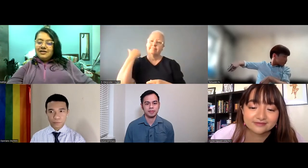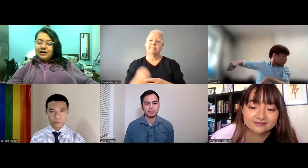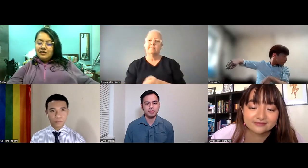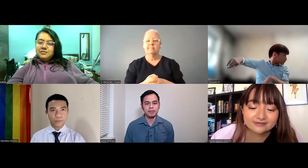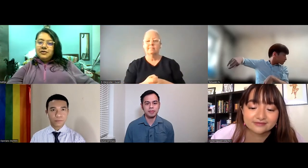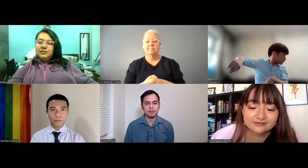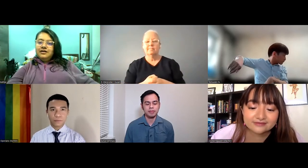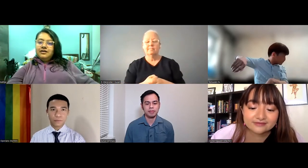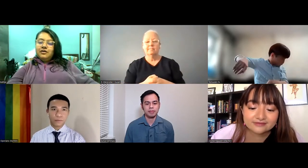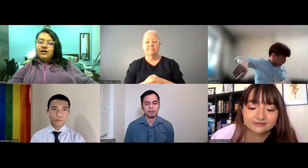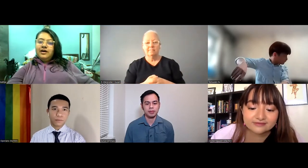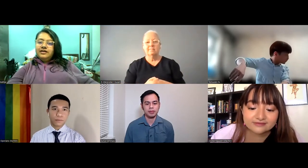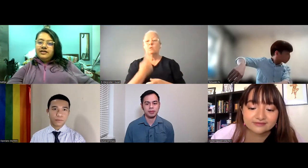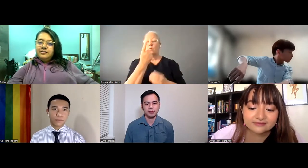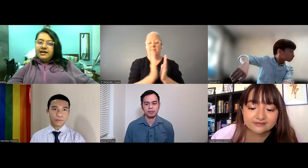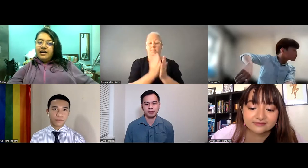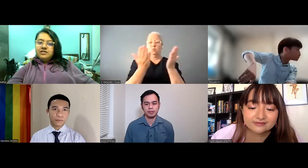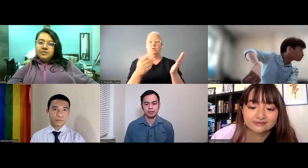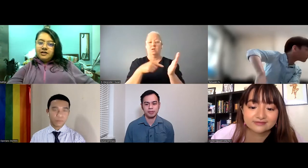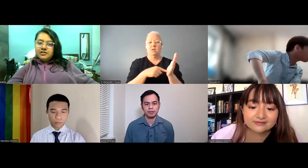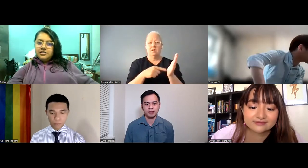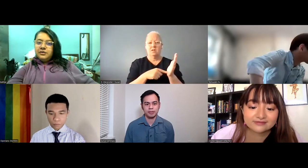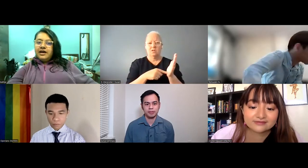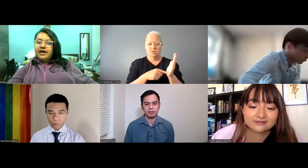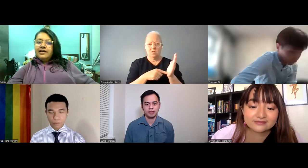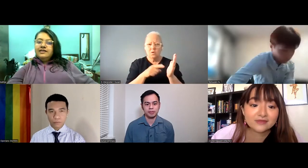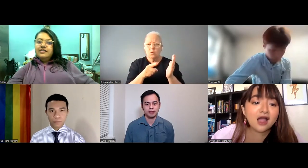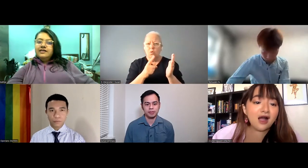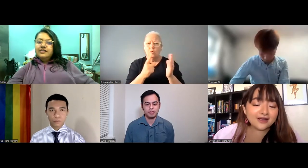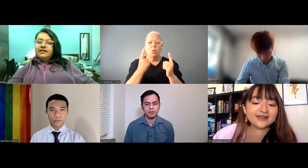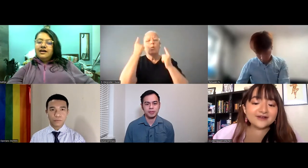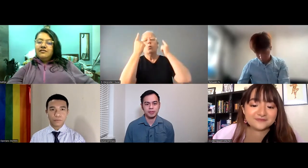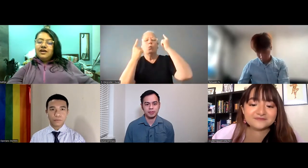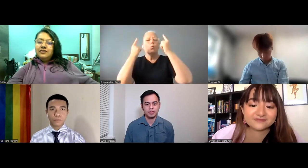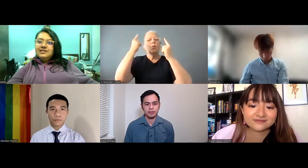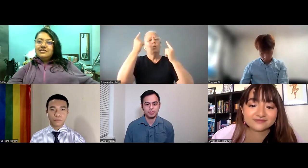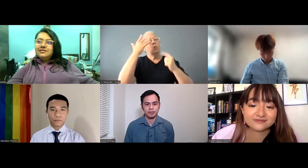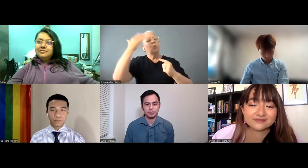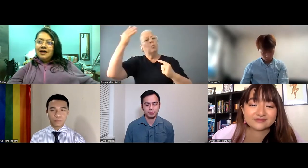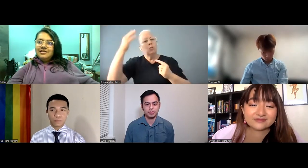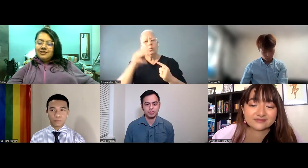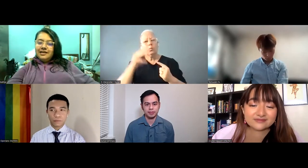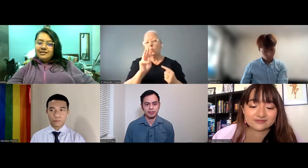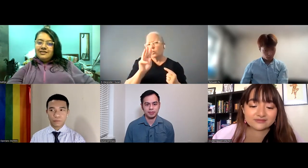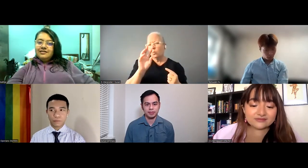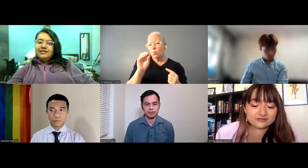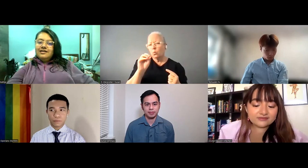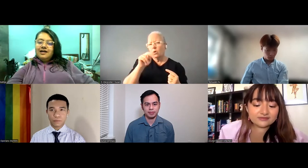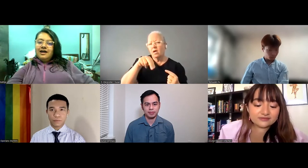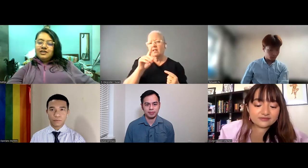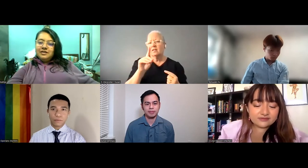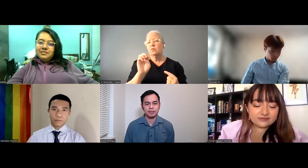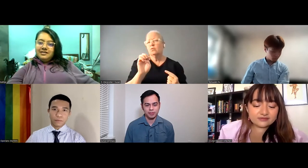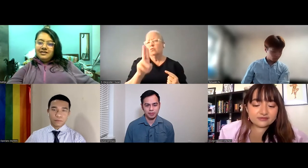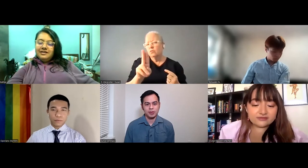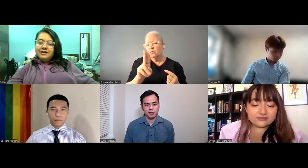So I found this book called Wonder by RJ Palacio. And I found this much later